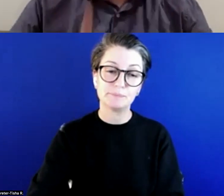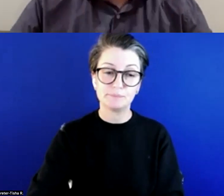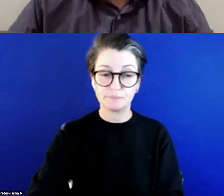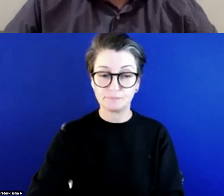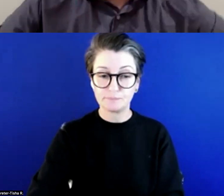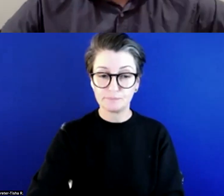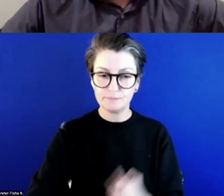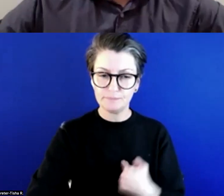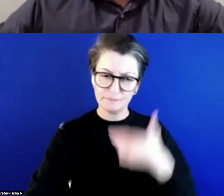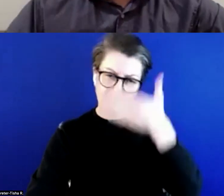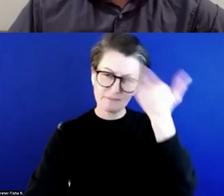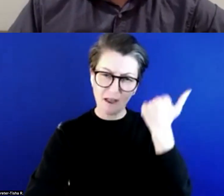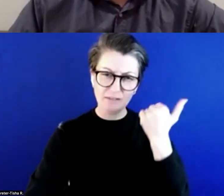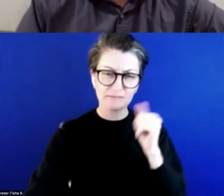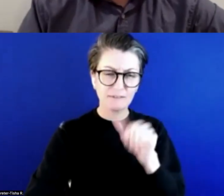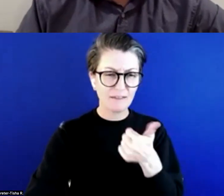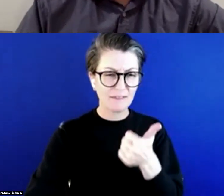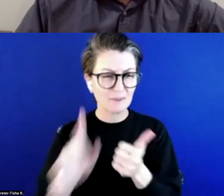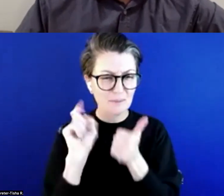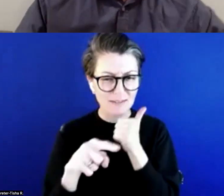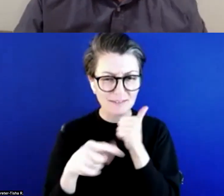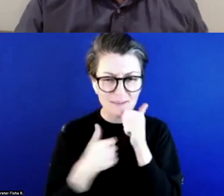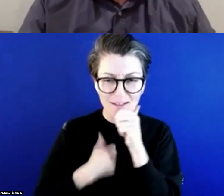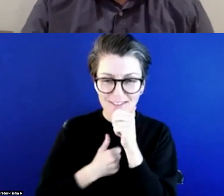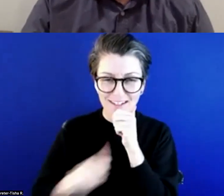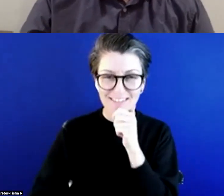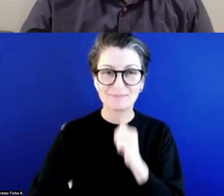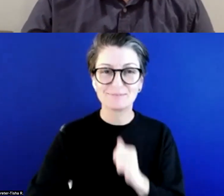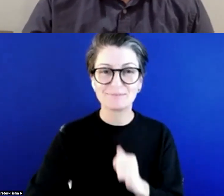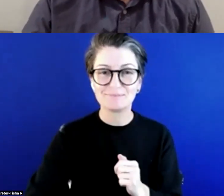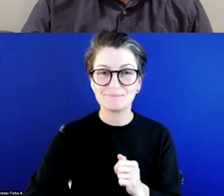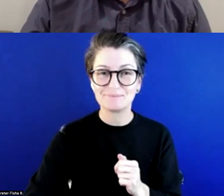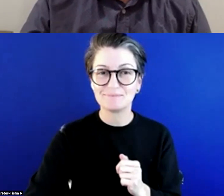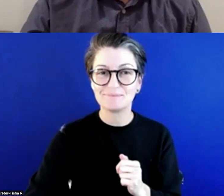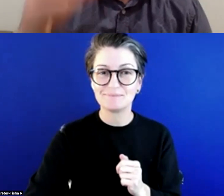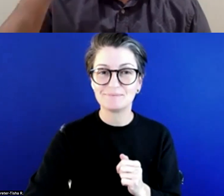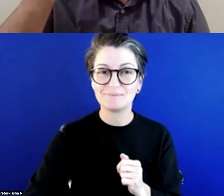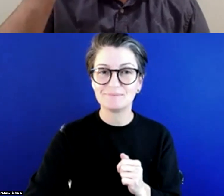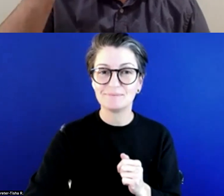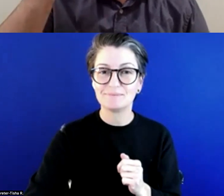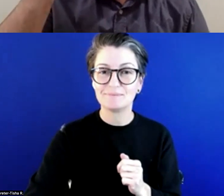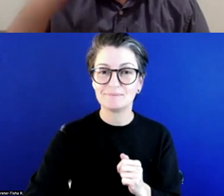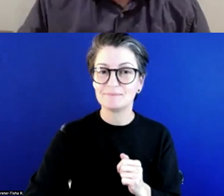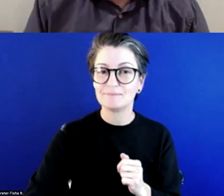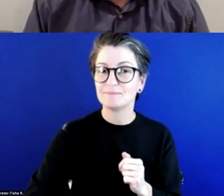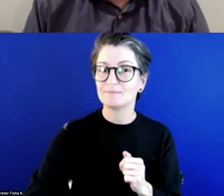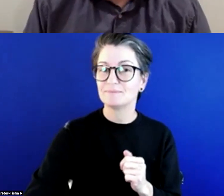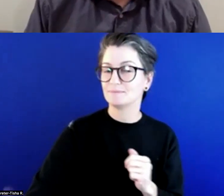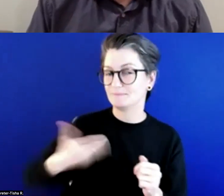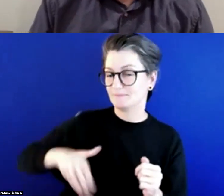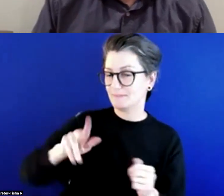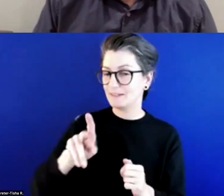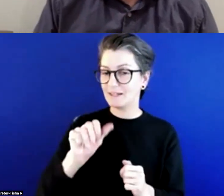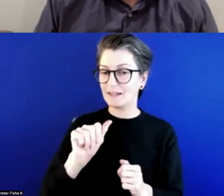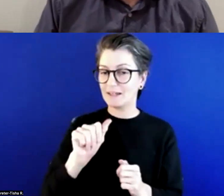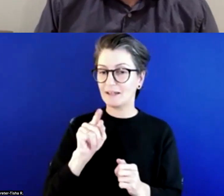I forgot what the other part of the question was. I'm so sorry. No, this is Katie. How did being a veteran